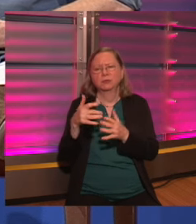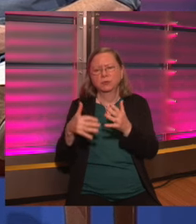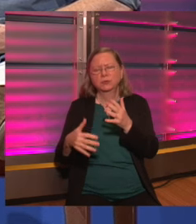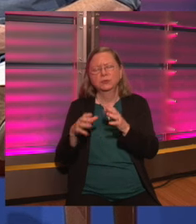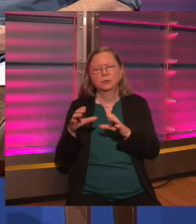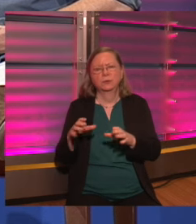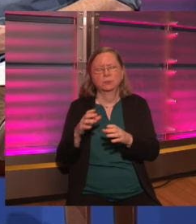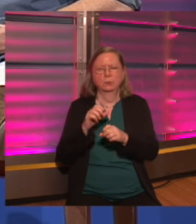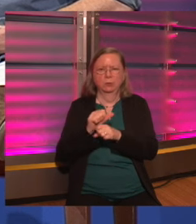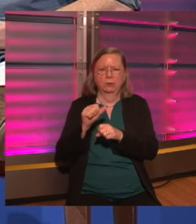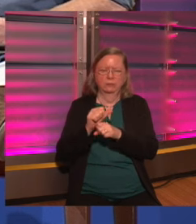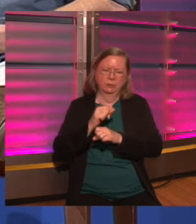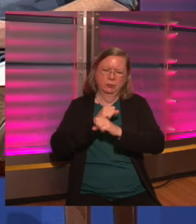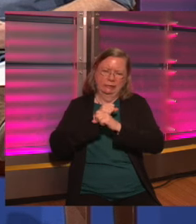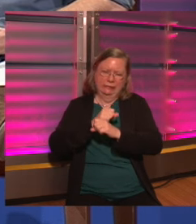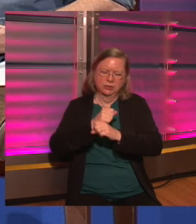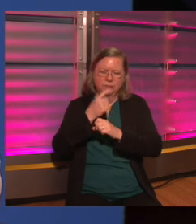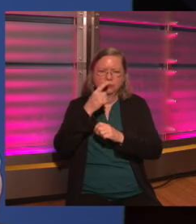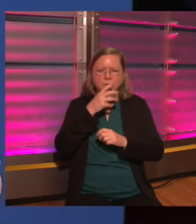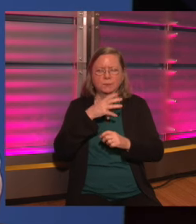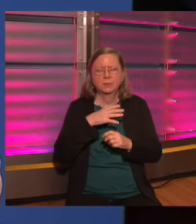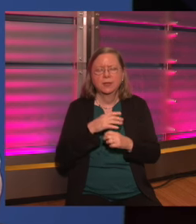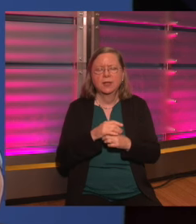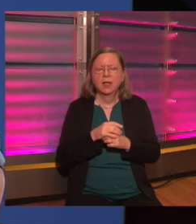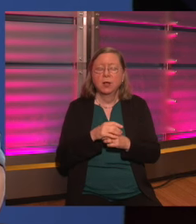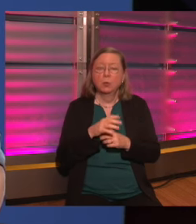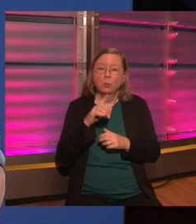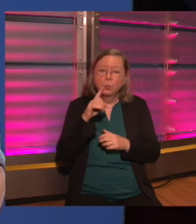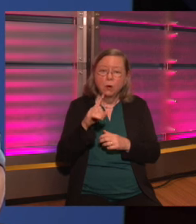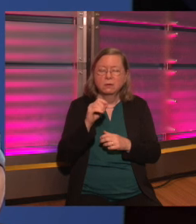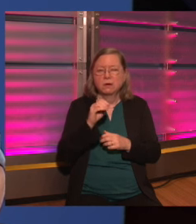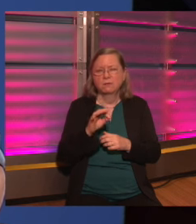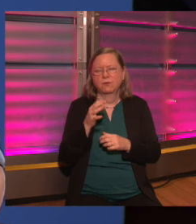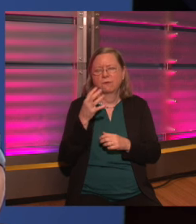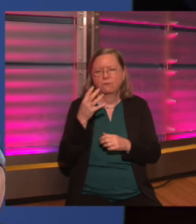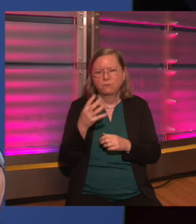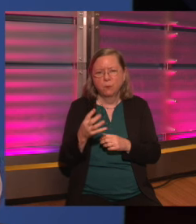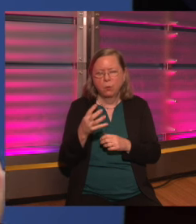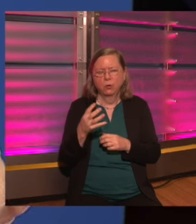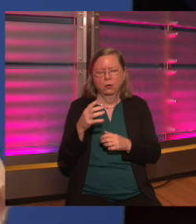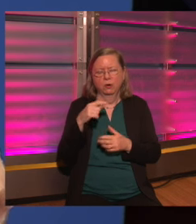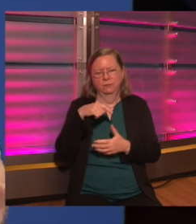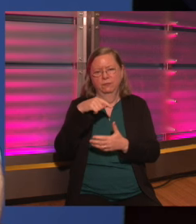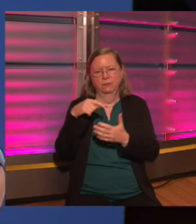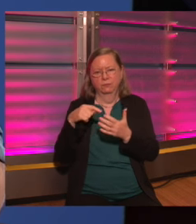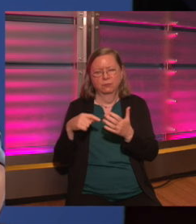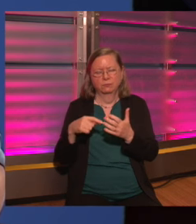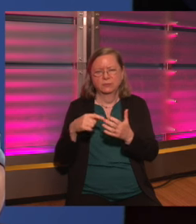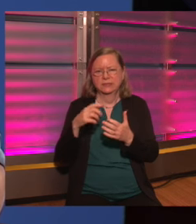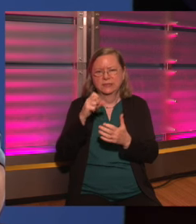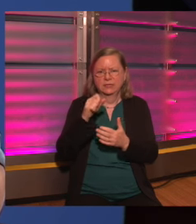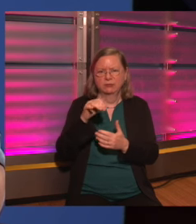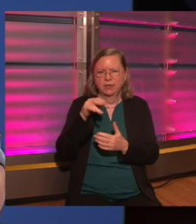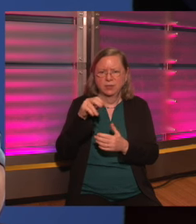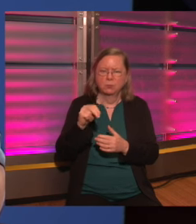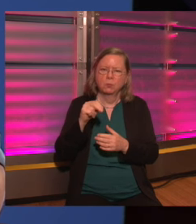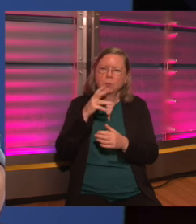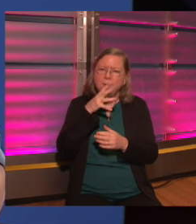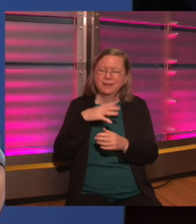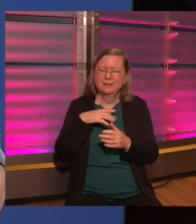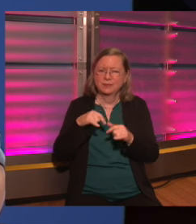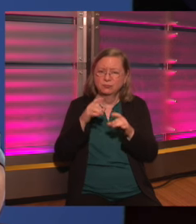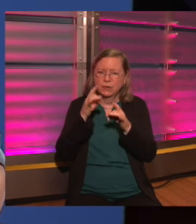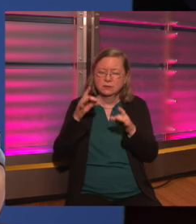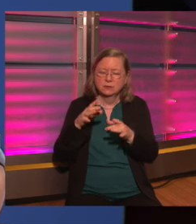mean, 1 in 4 women, Syrian women in this crisis, are single, you know, mothers in this crisis, single